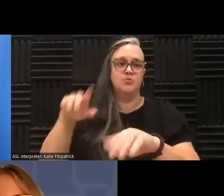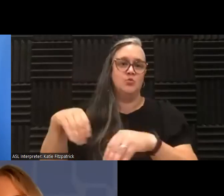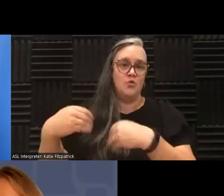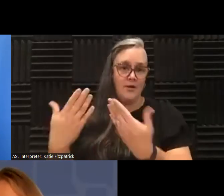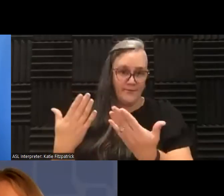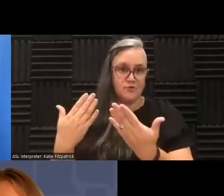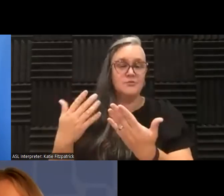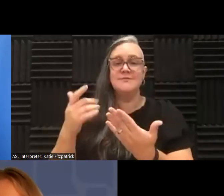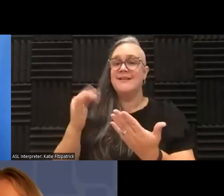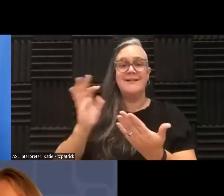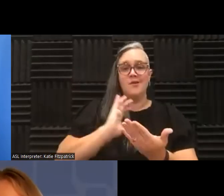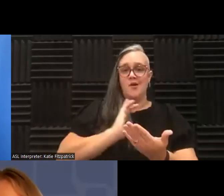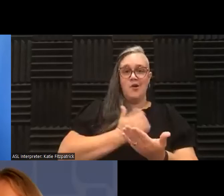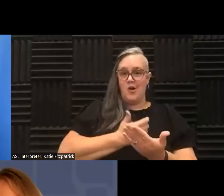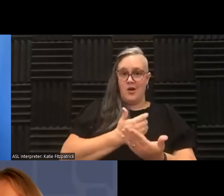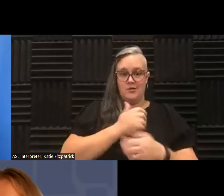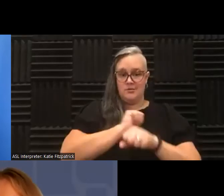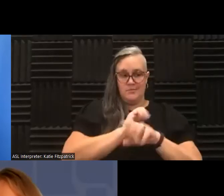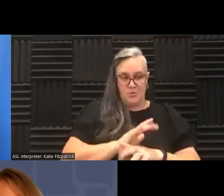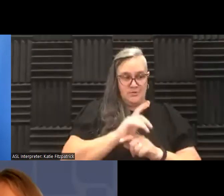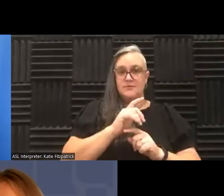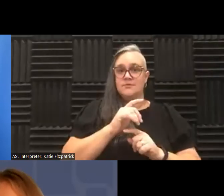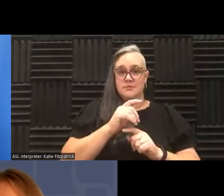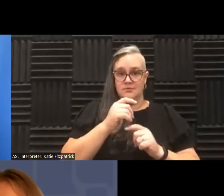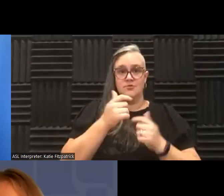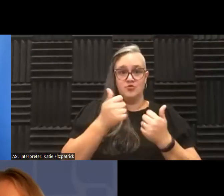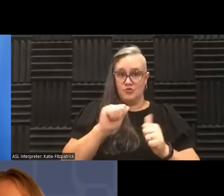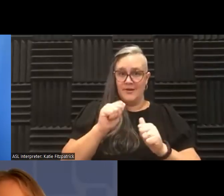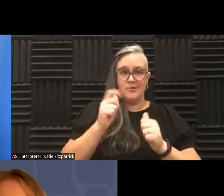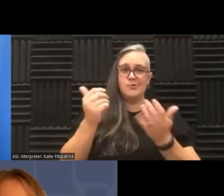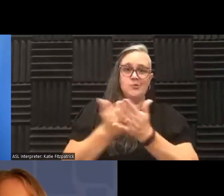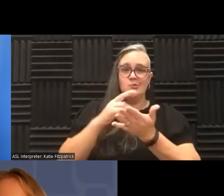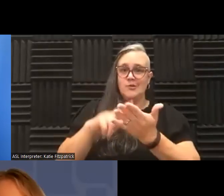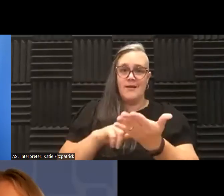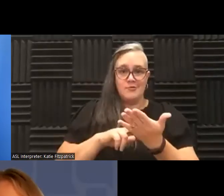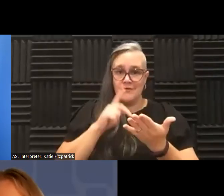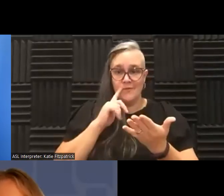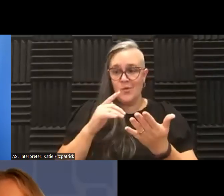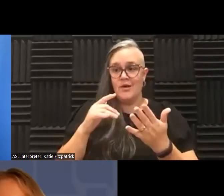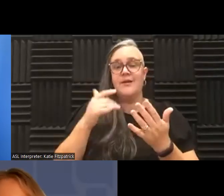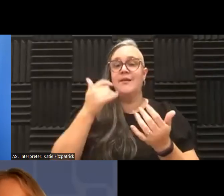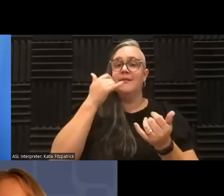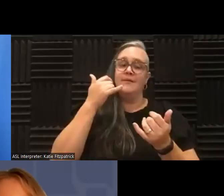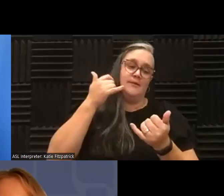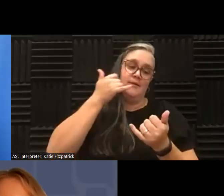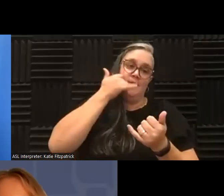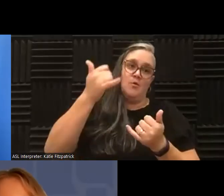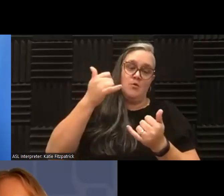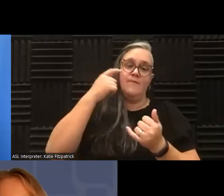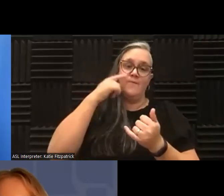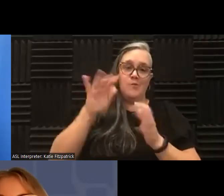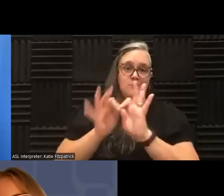if any of our health center members are looking to have a new contract with the language line vendor,